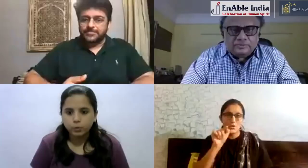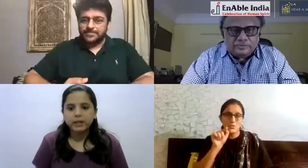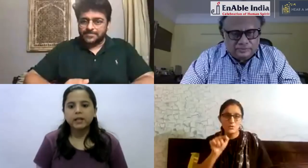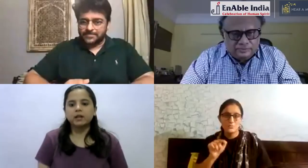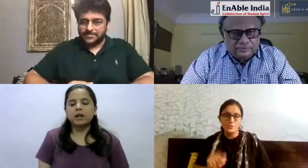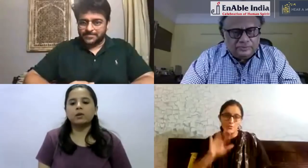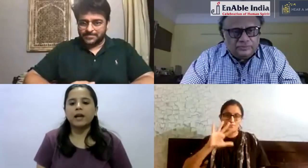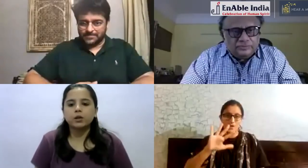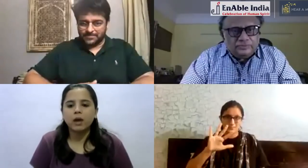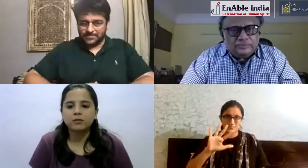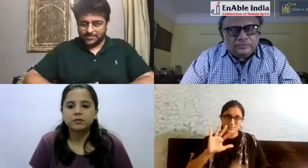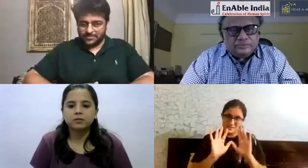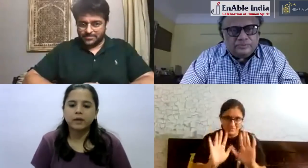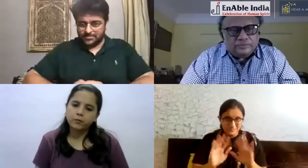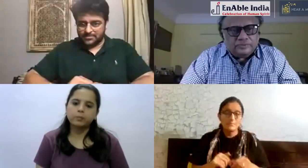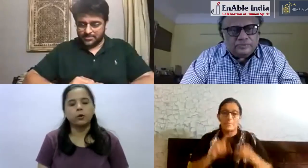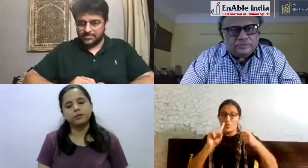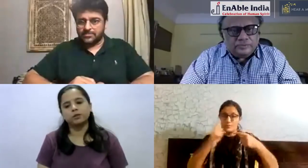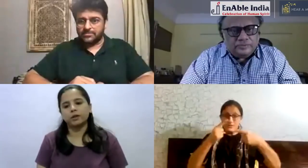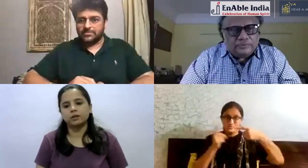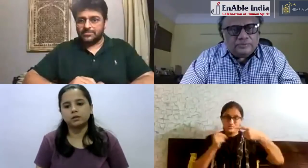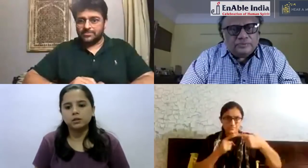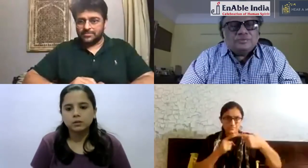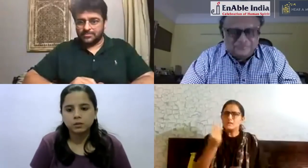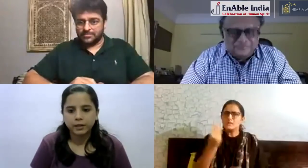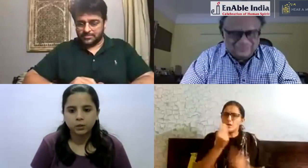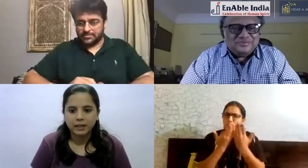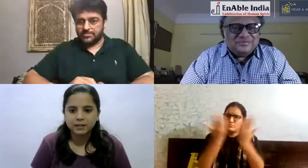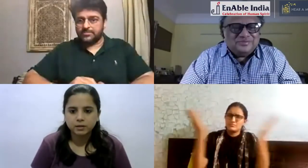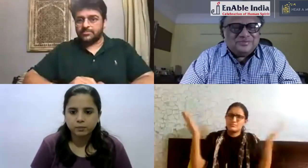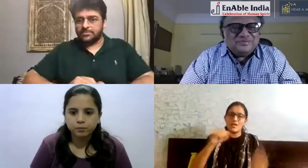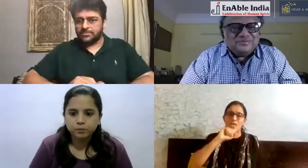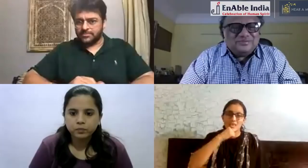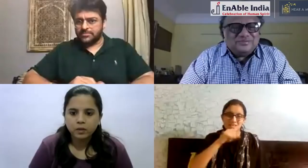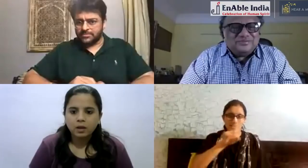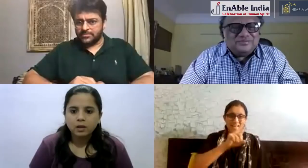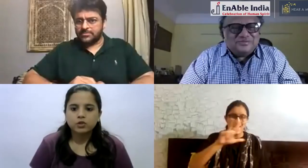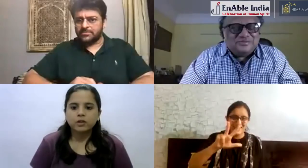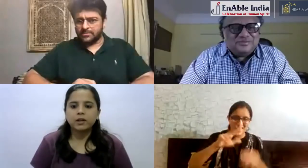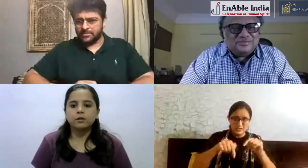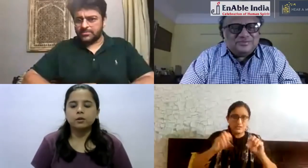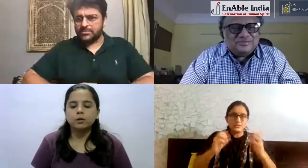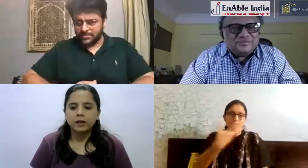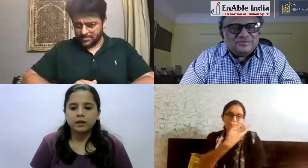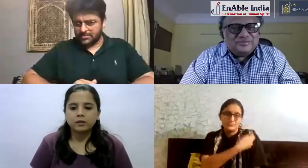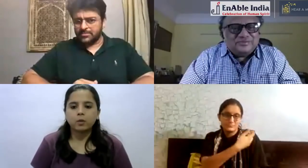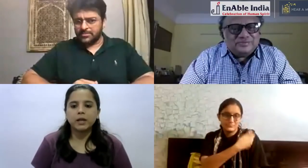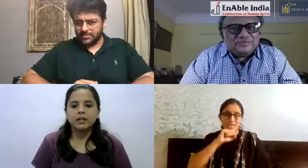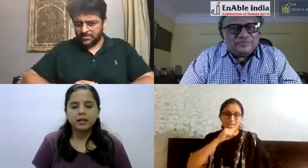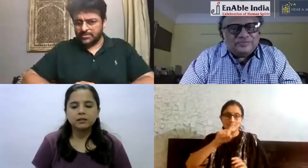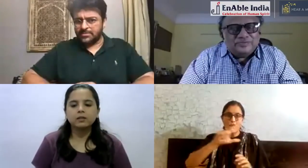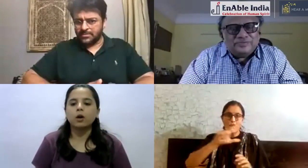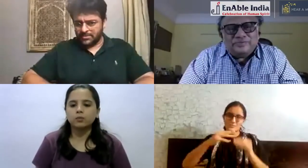so Mohini here, I would like to have 5 points over here, would like to ask. Generally,